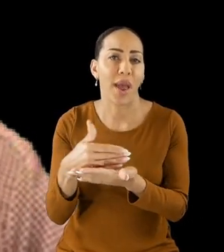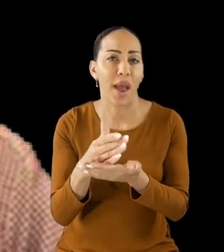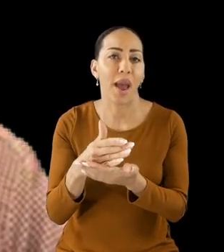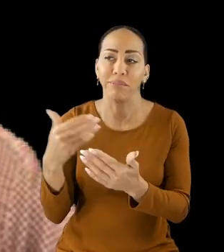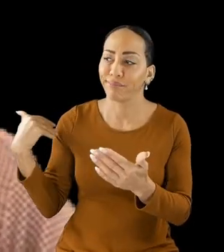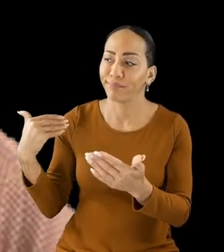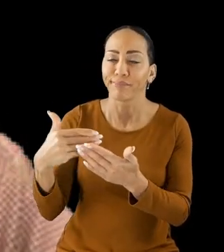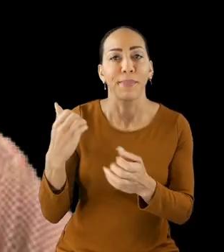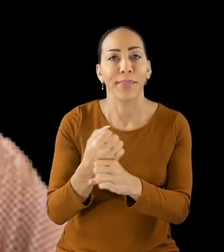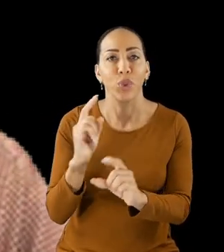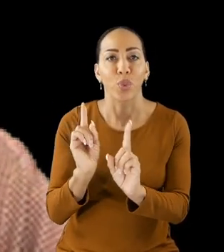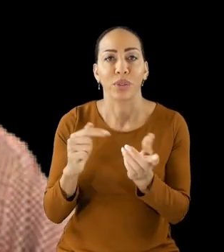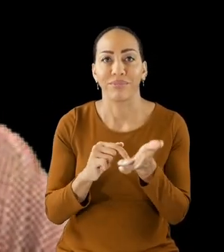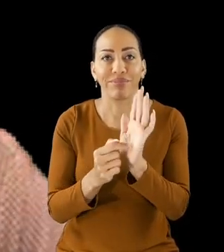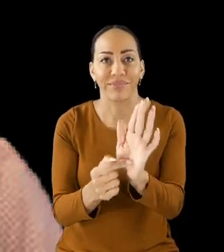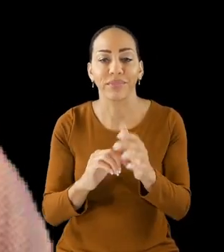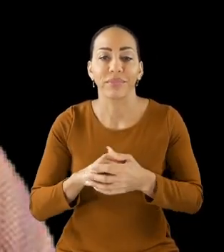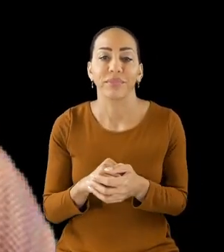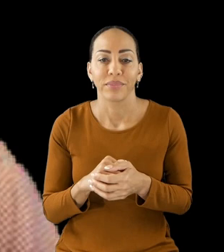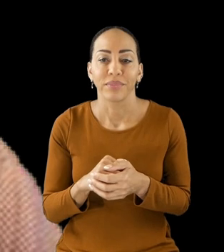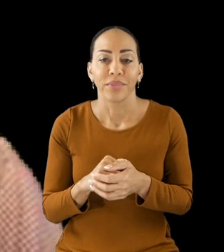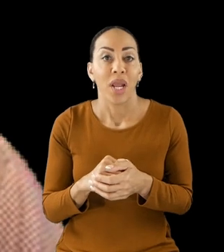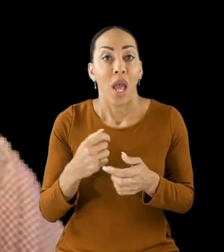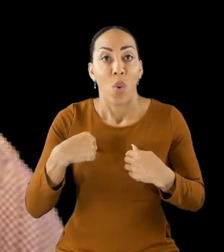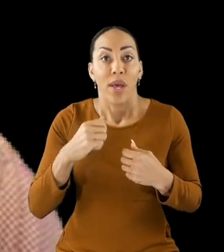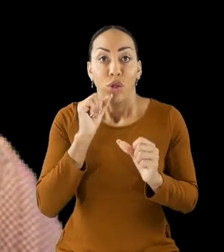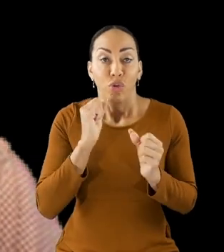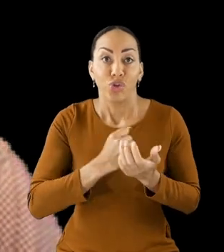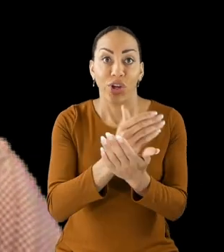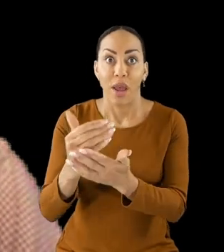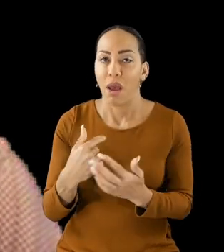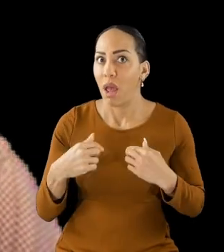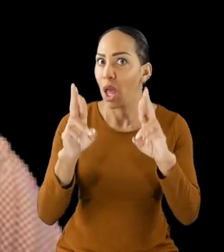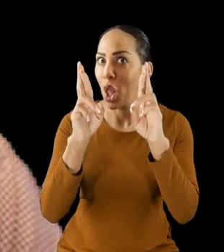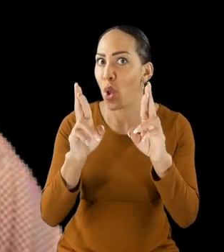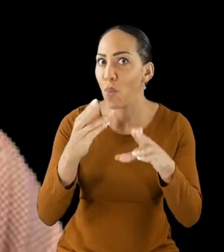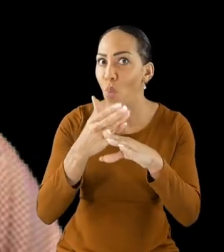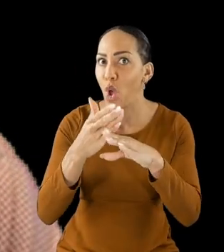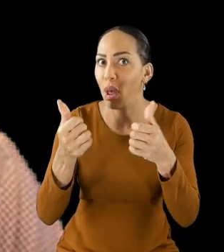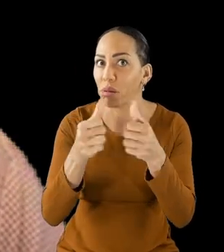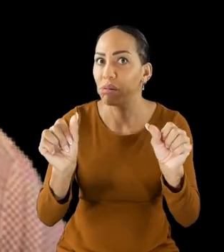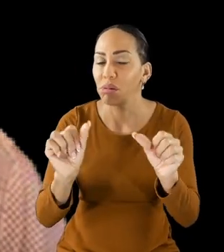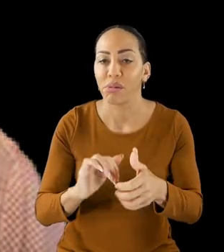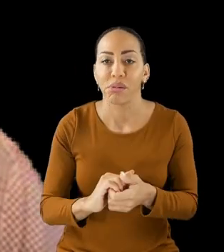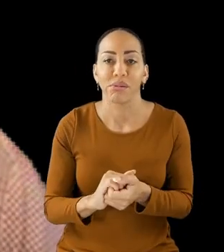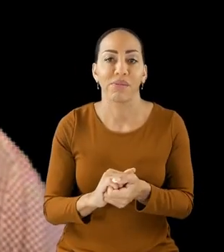my presentation. Okay, I'm going to offer a very brief. I will now share and hope it all